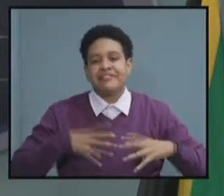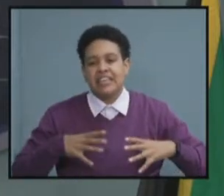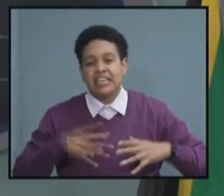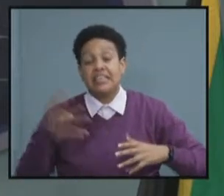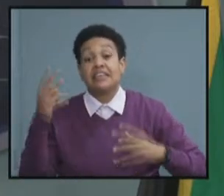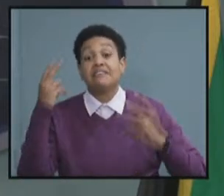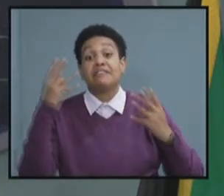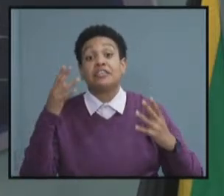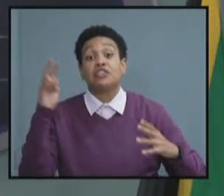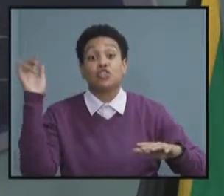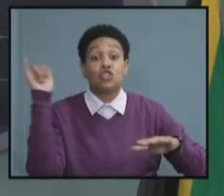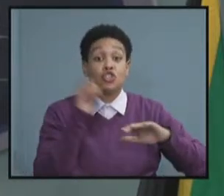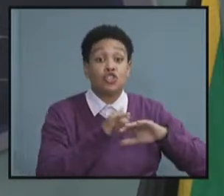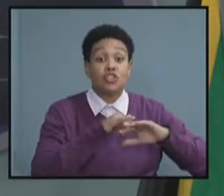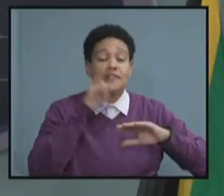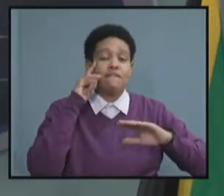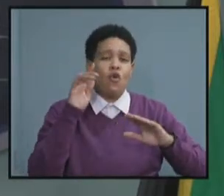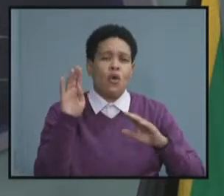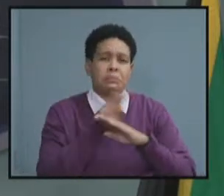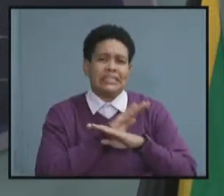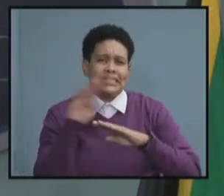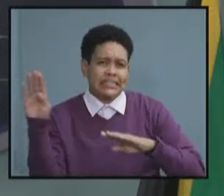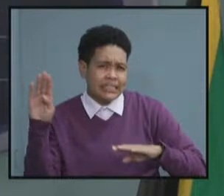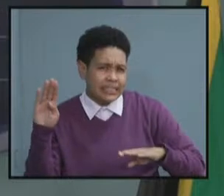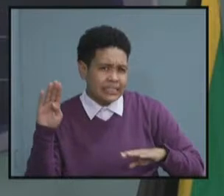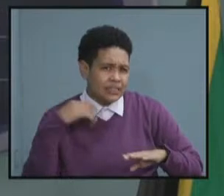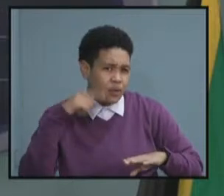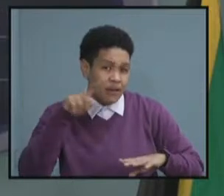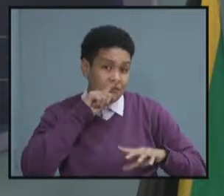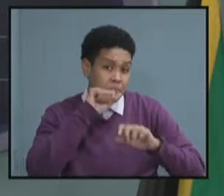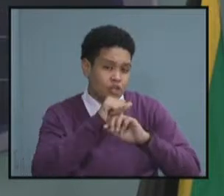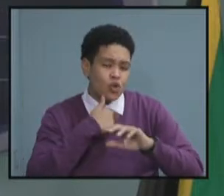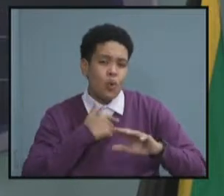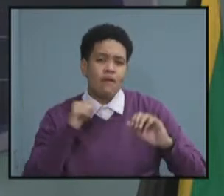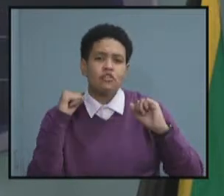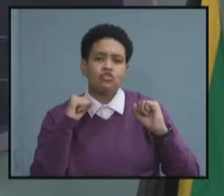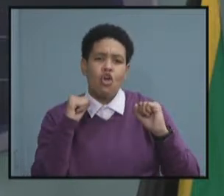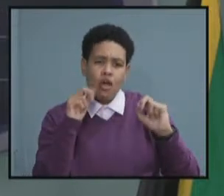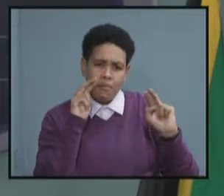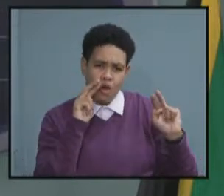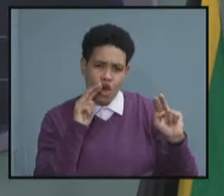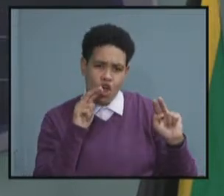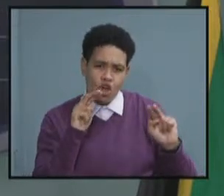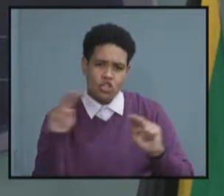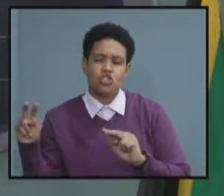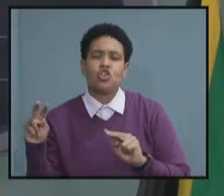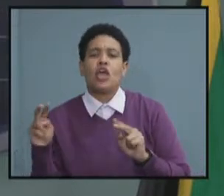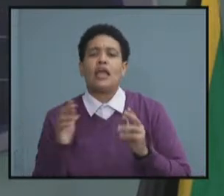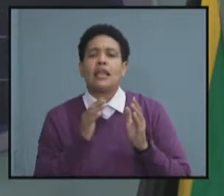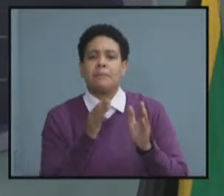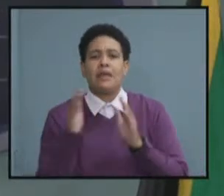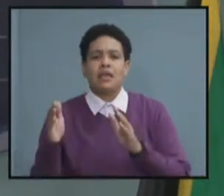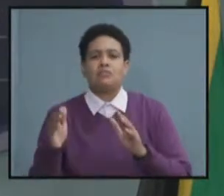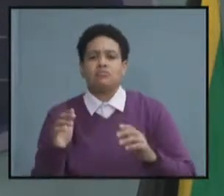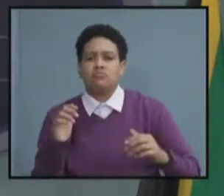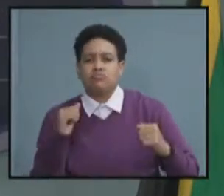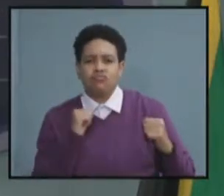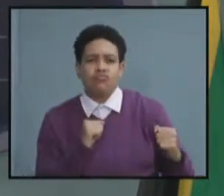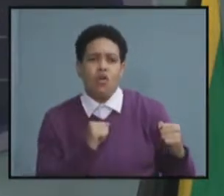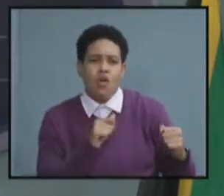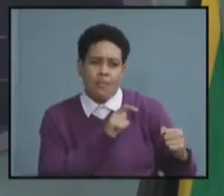for business, we have to ensure that we have a strong monitoring mechanism, a strong